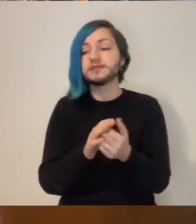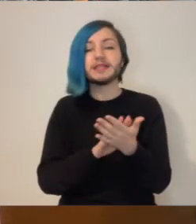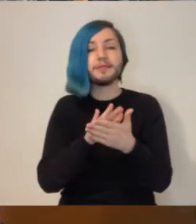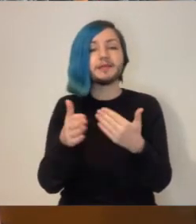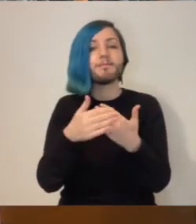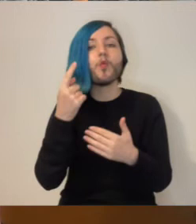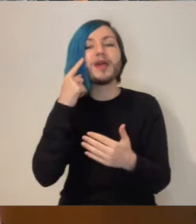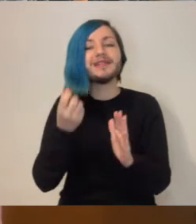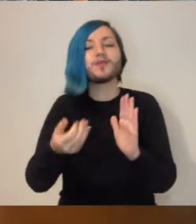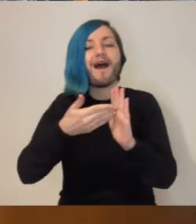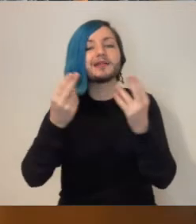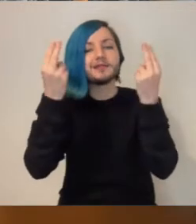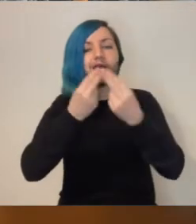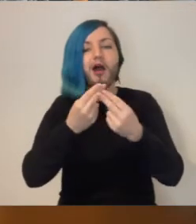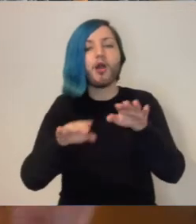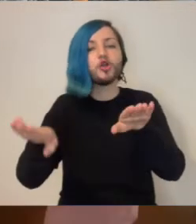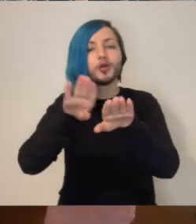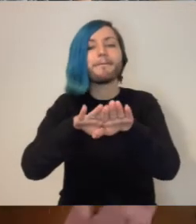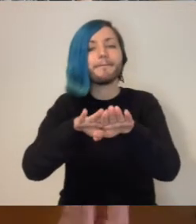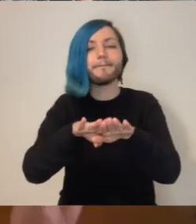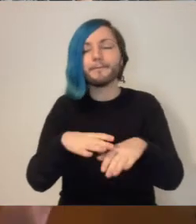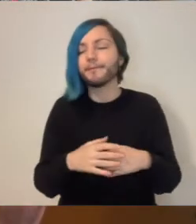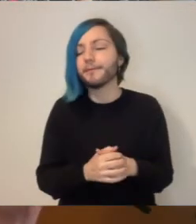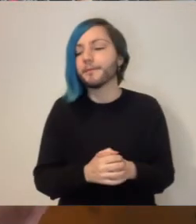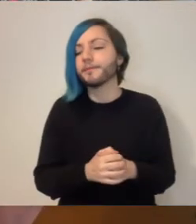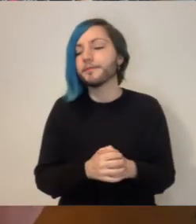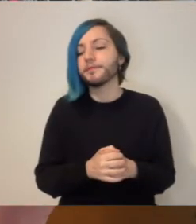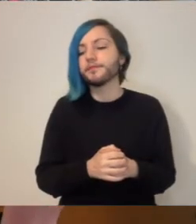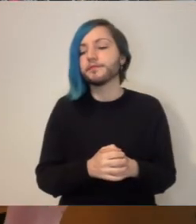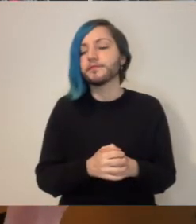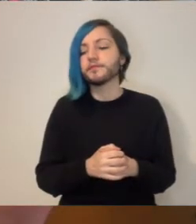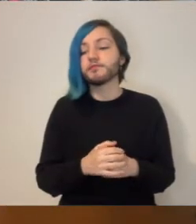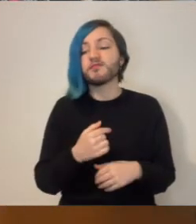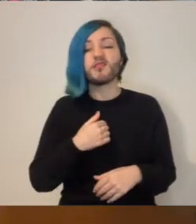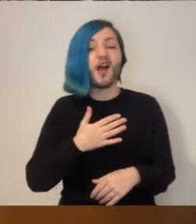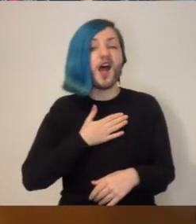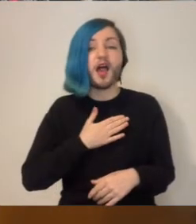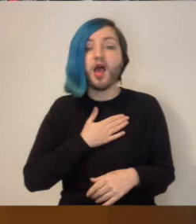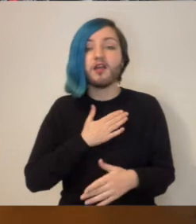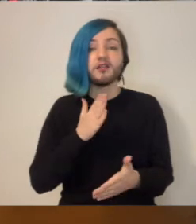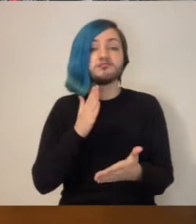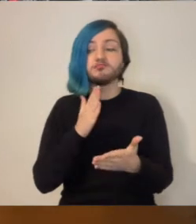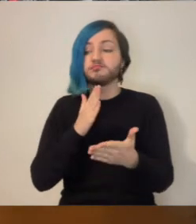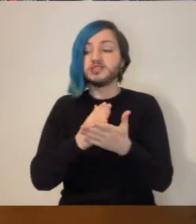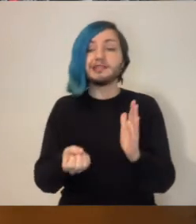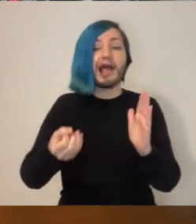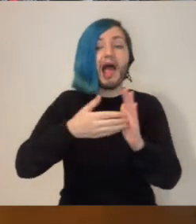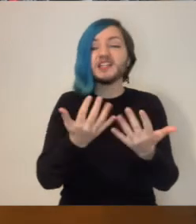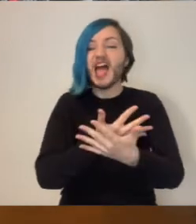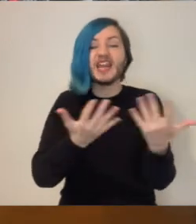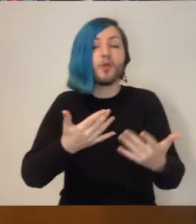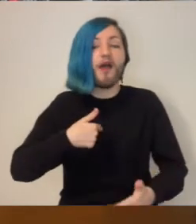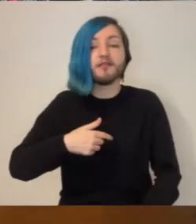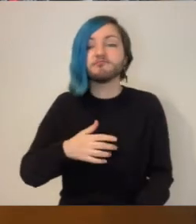colours, it's going to be easier to add the darker colours on top. And I like to approach this just really going